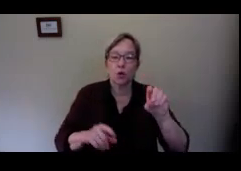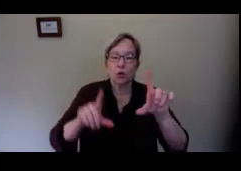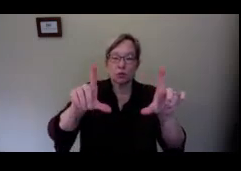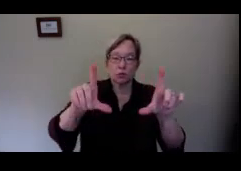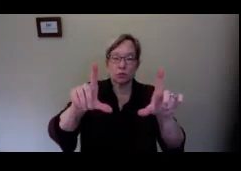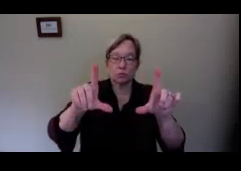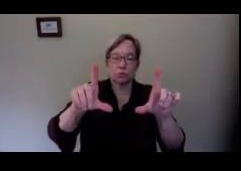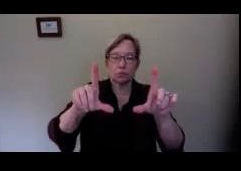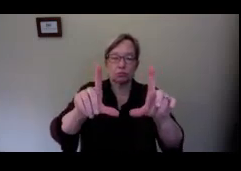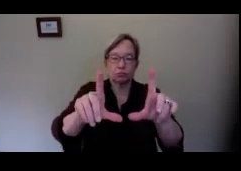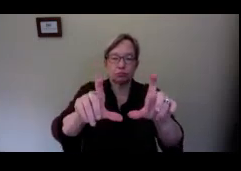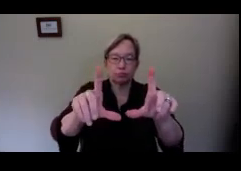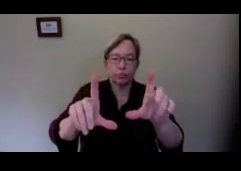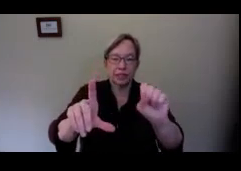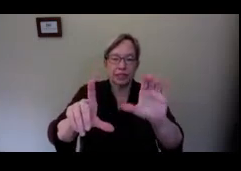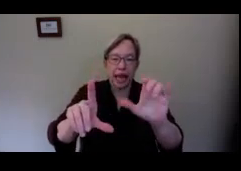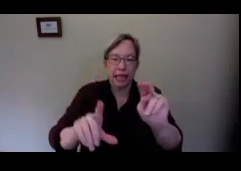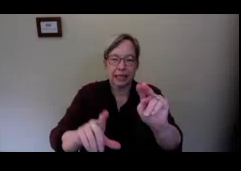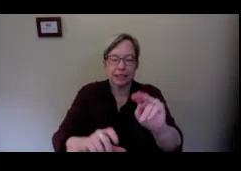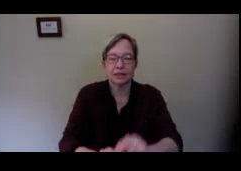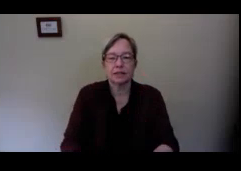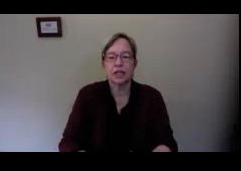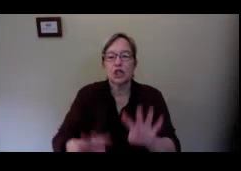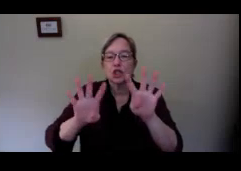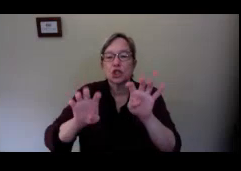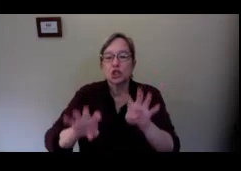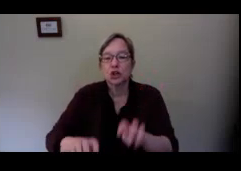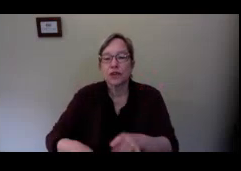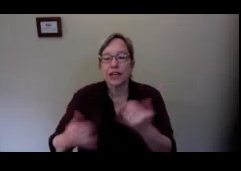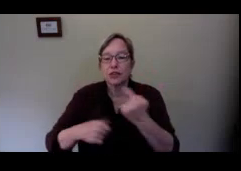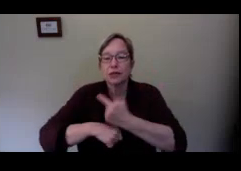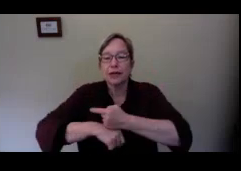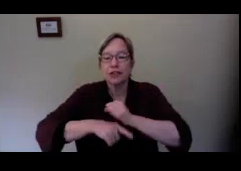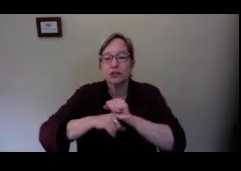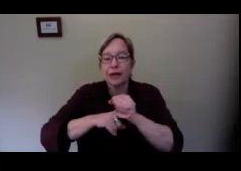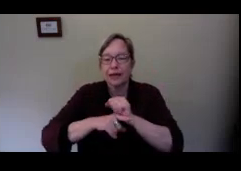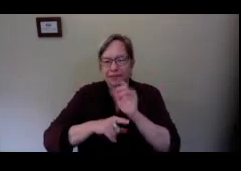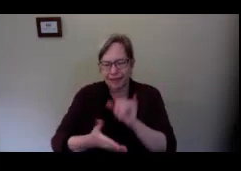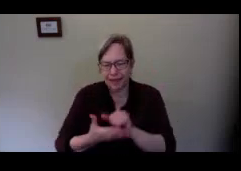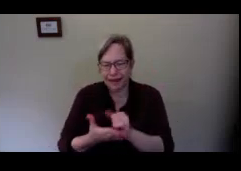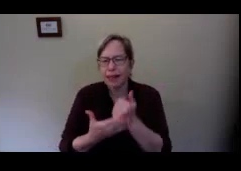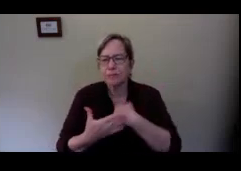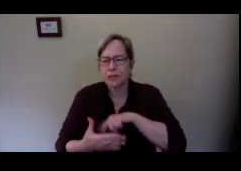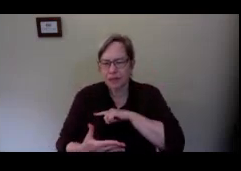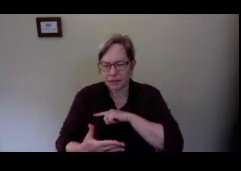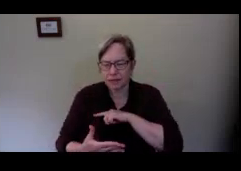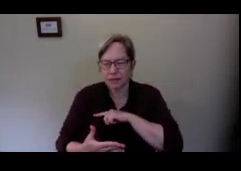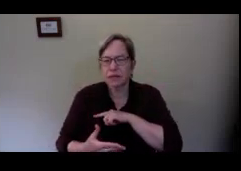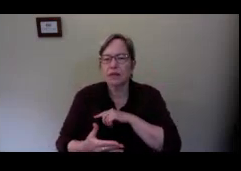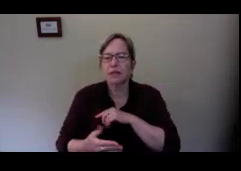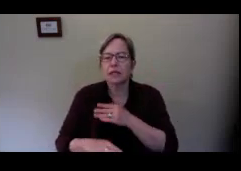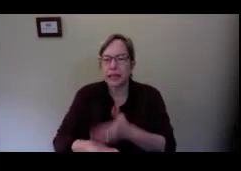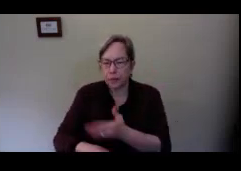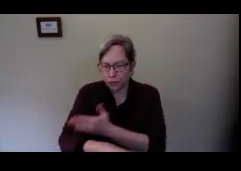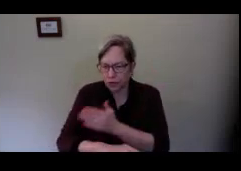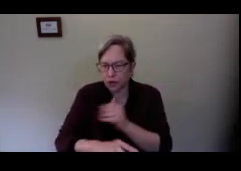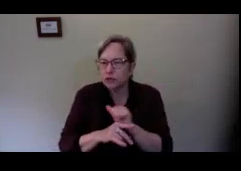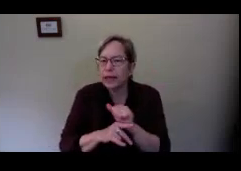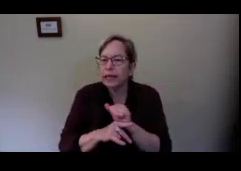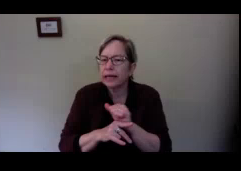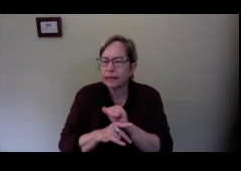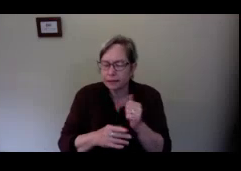to scan and survey today's training. That feedback helps us provide better training and better